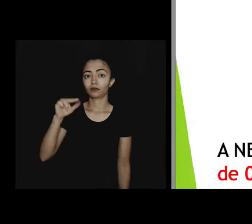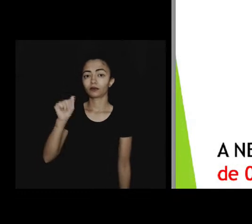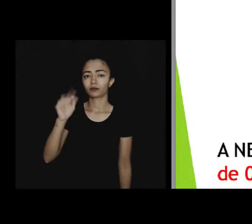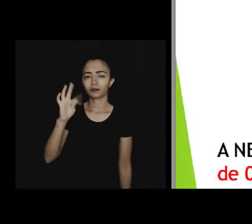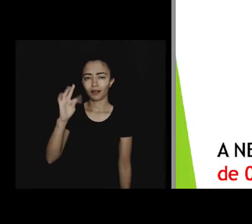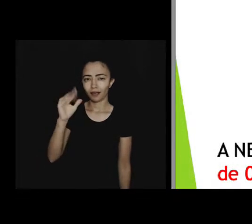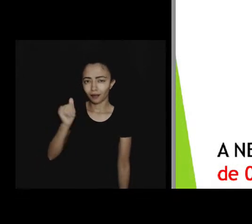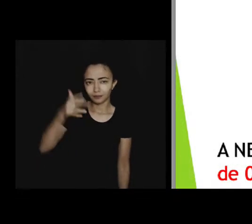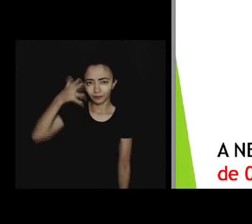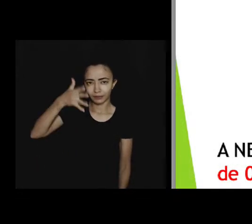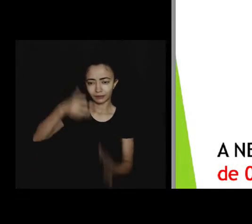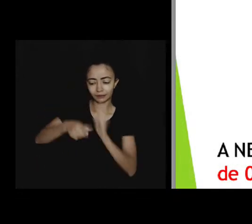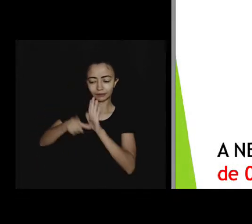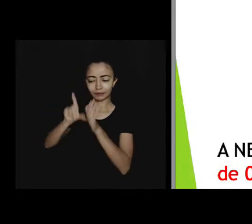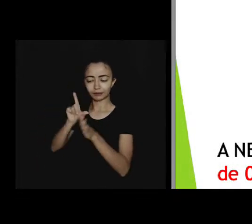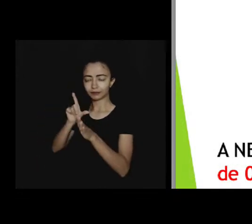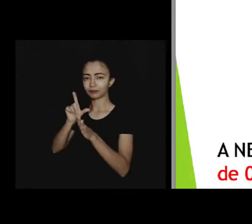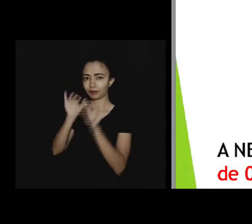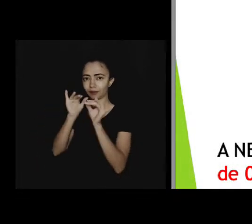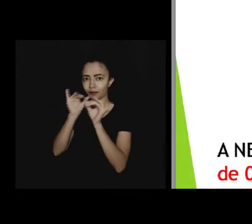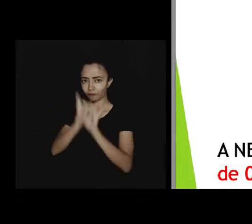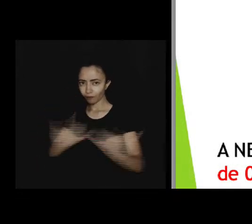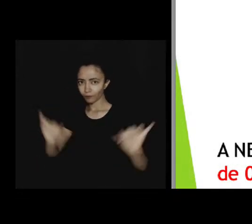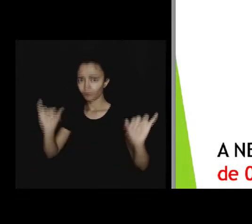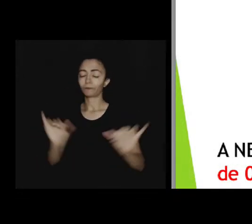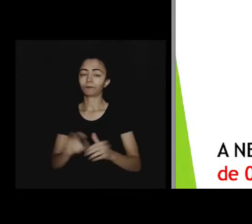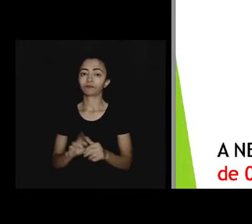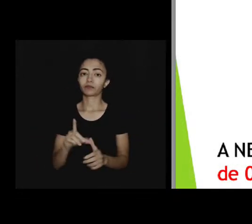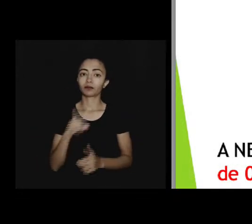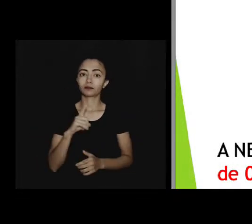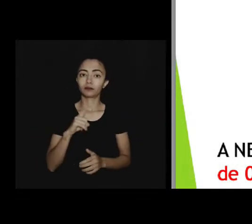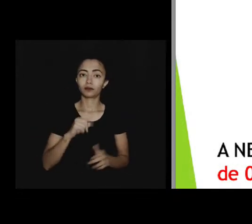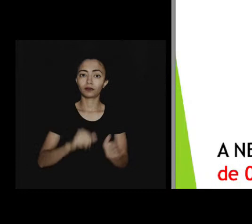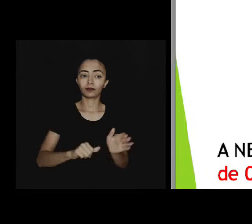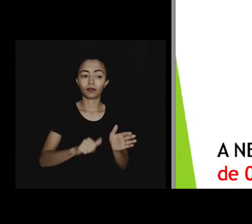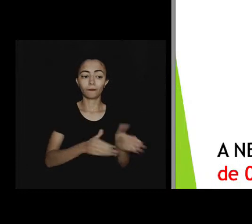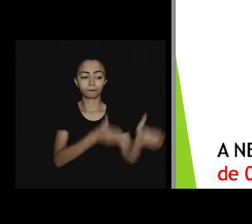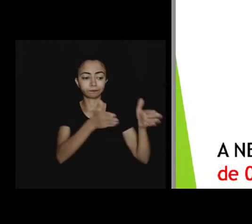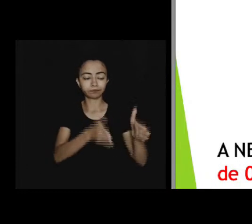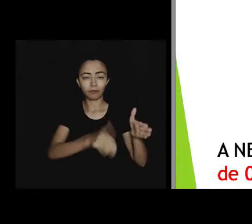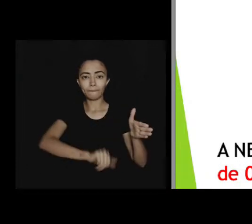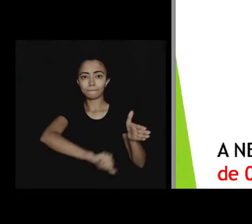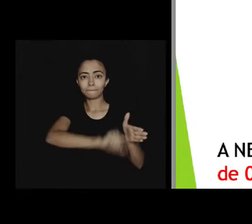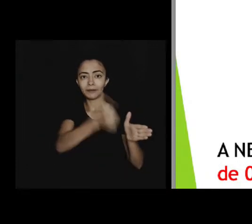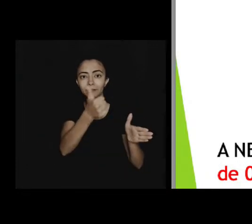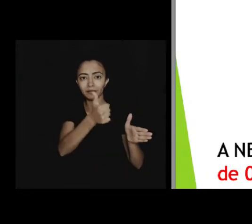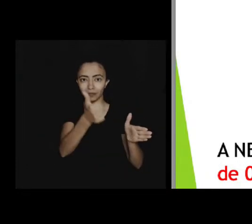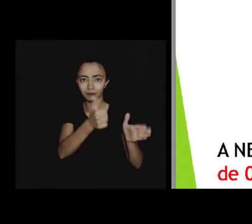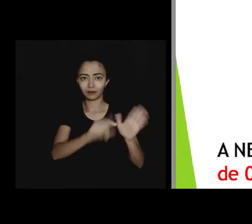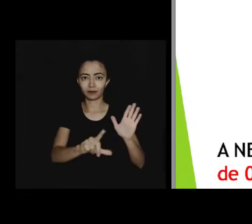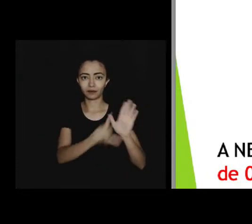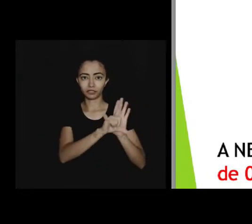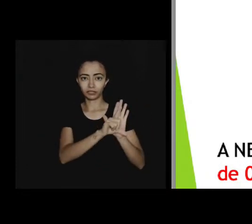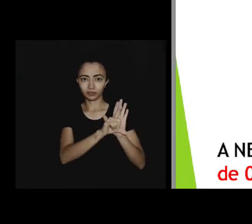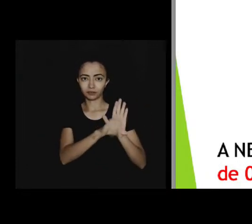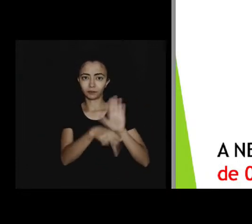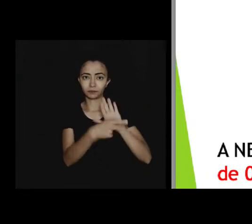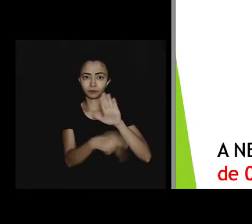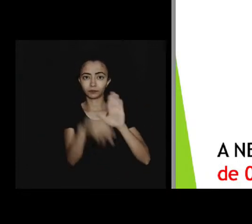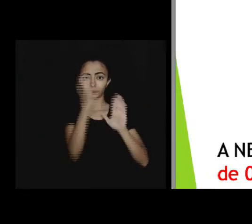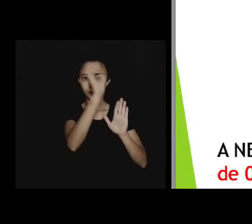and what Renata mentioned in her opening speech, is that we have a first version of our